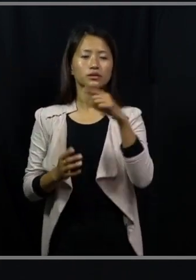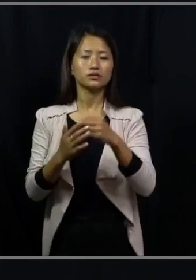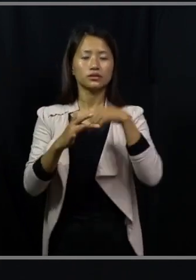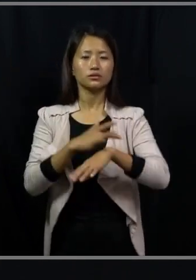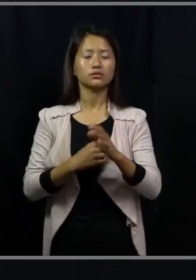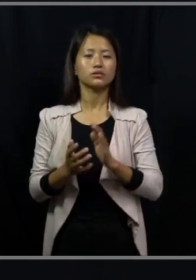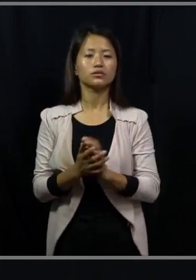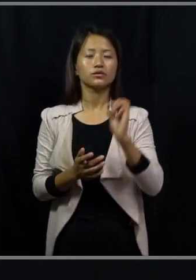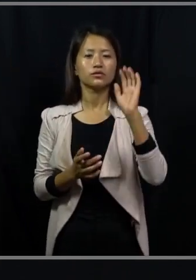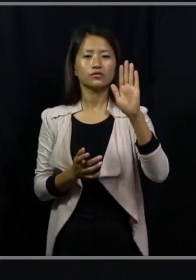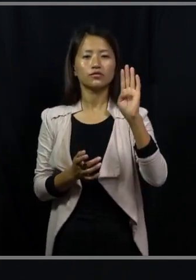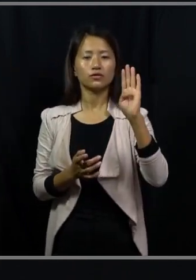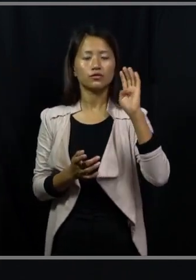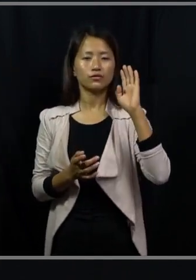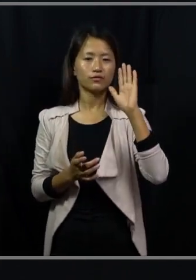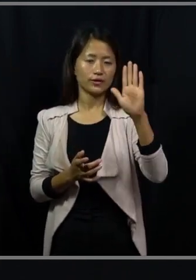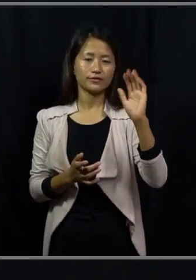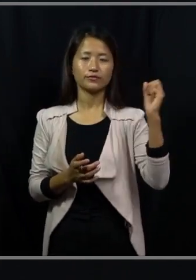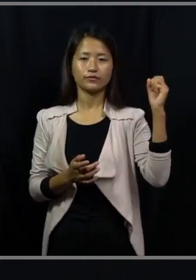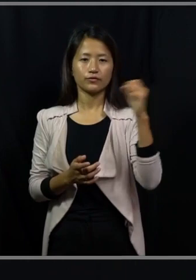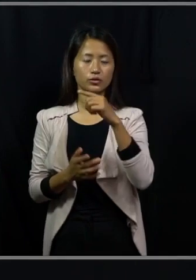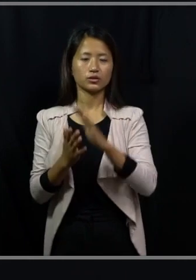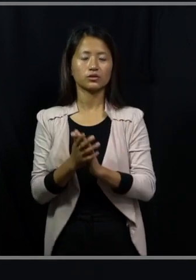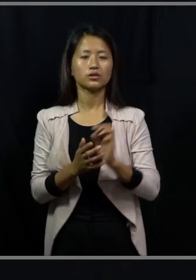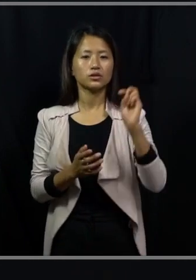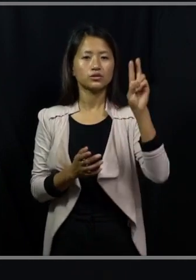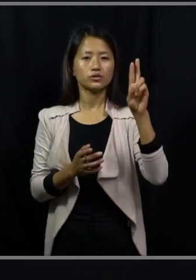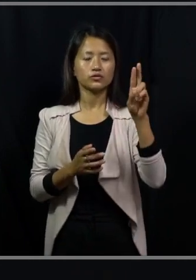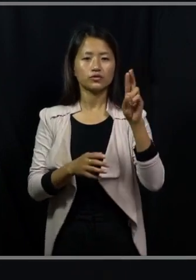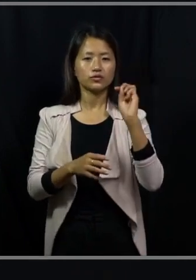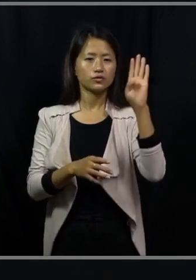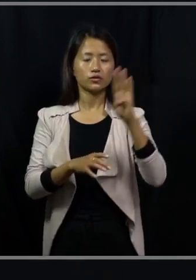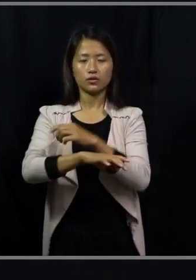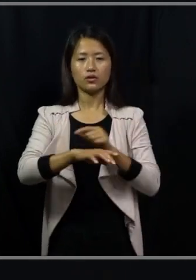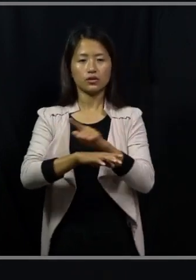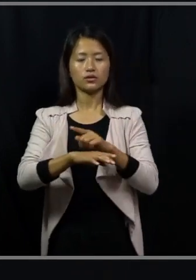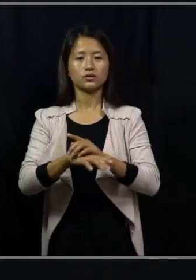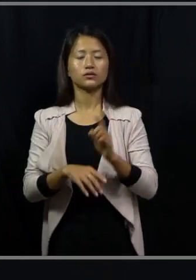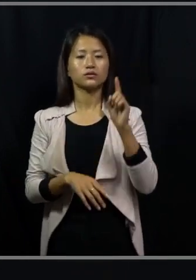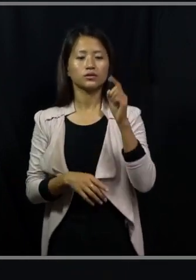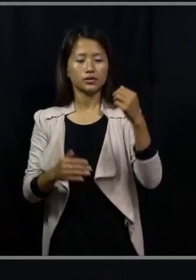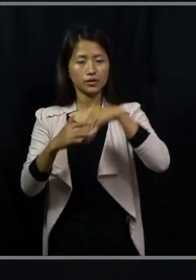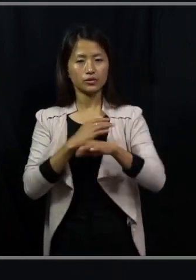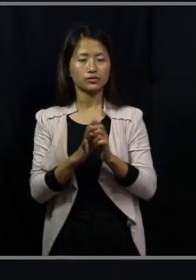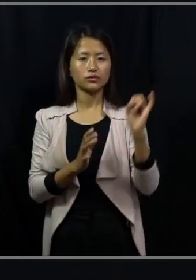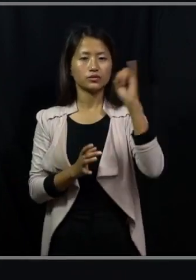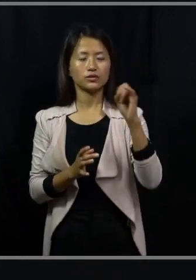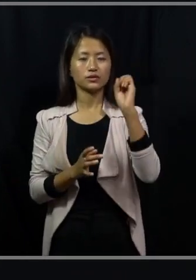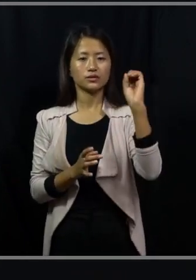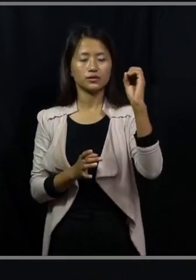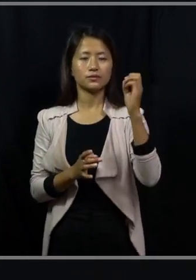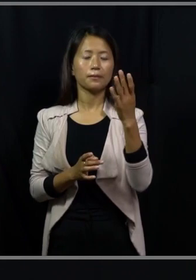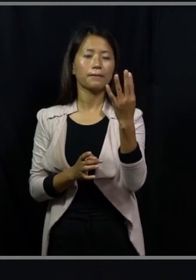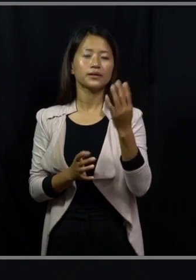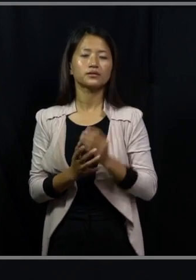into 4 or 5 weeks, and the day into 24 hours, and hours into 60 minutes came to us from